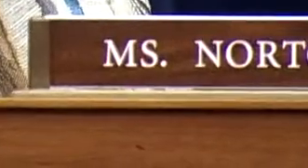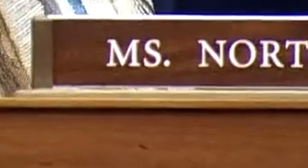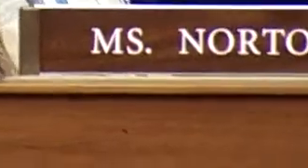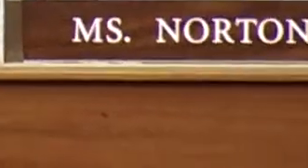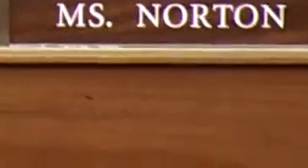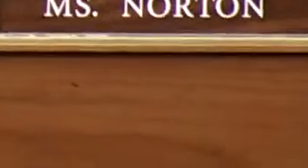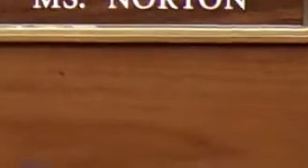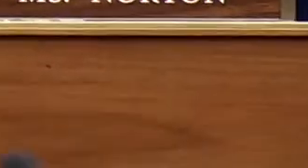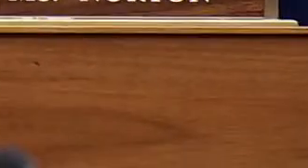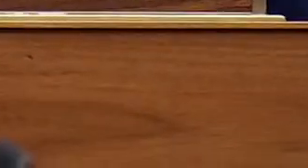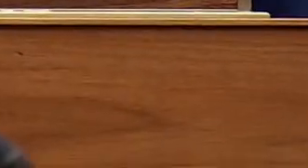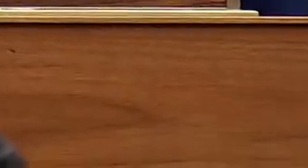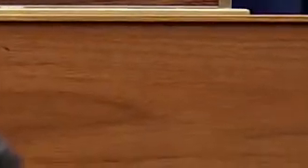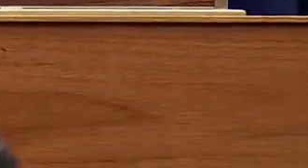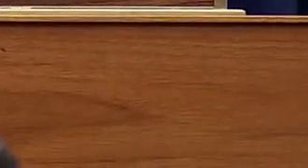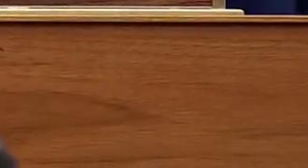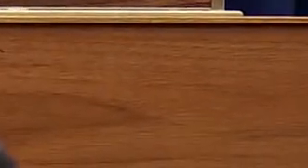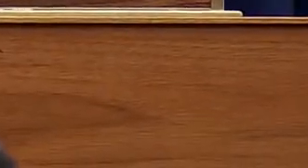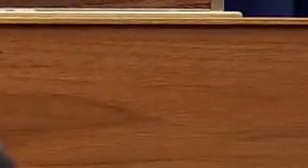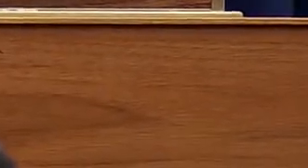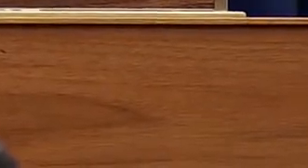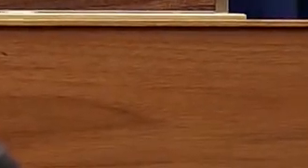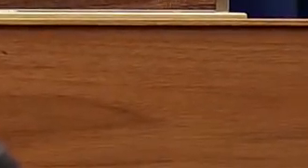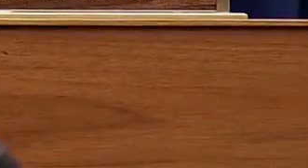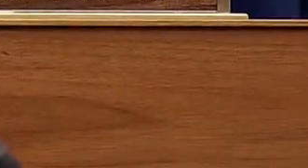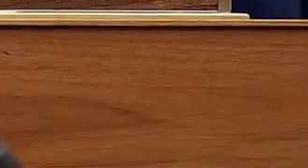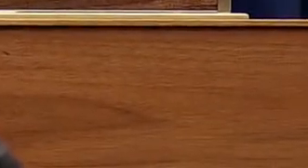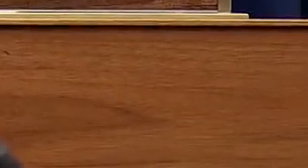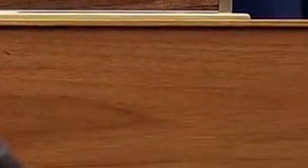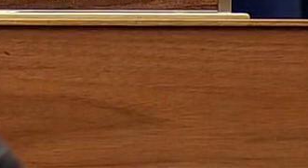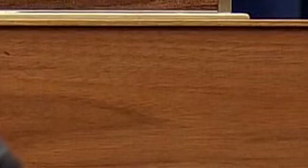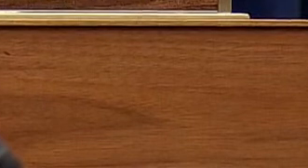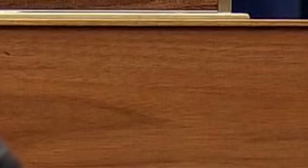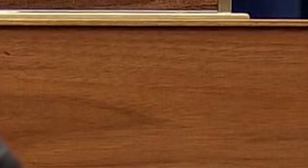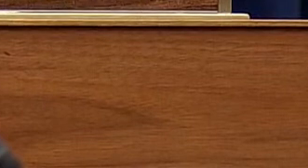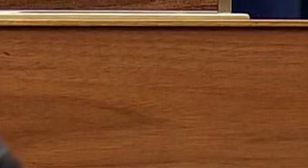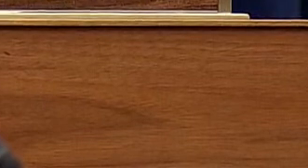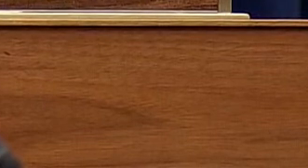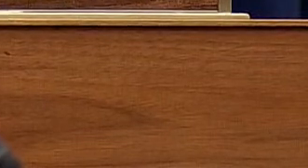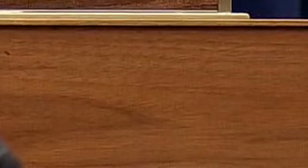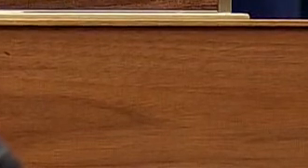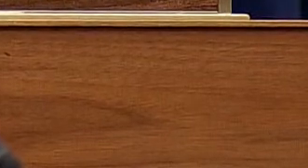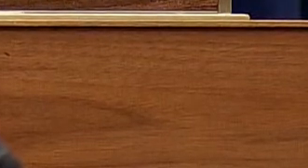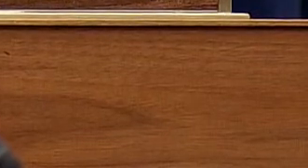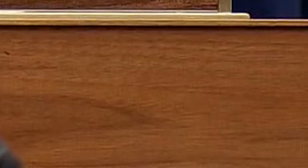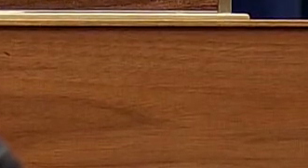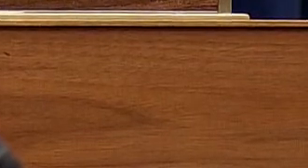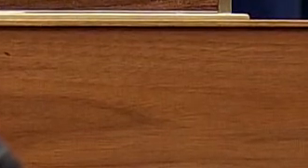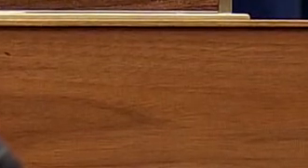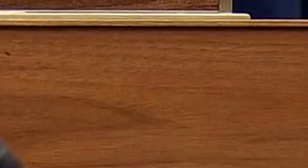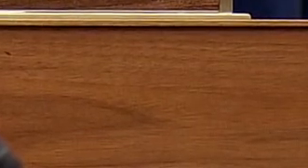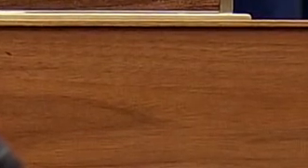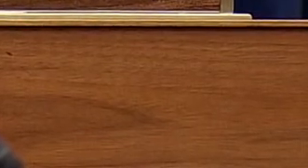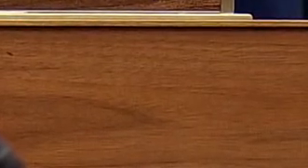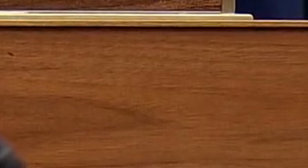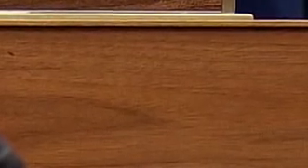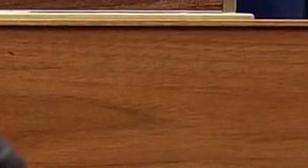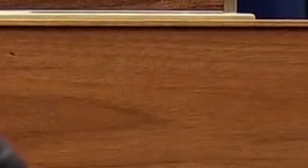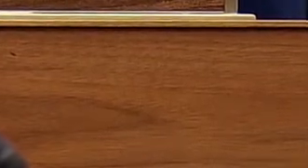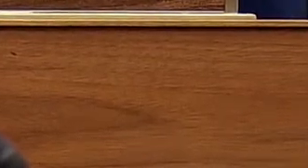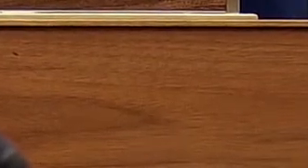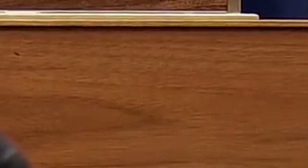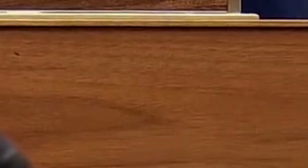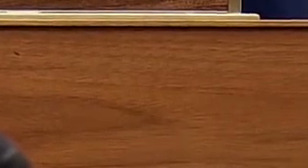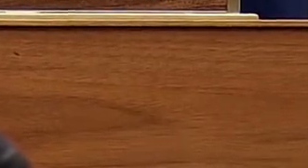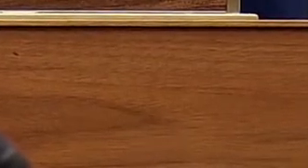statement. Thank you very much, Chairwoman Maloney. Let me say at the outset